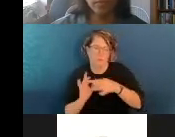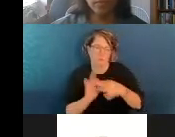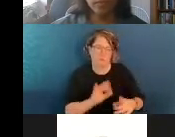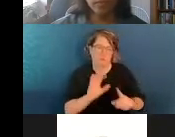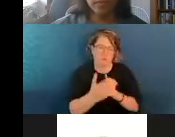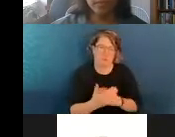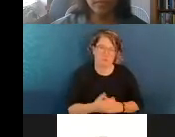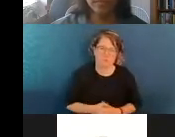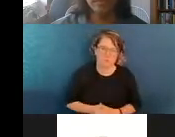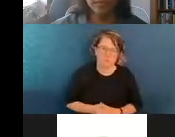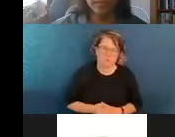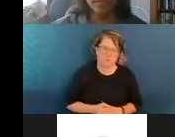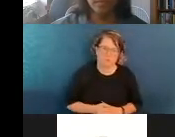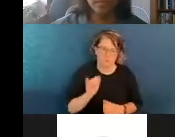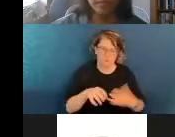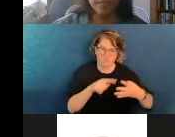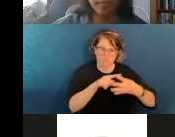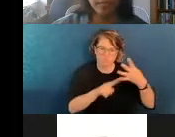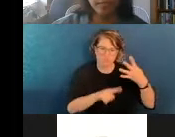of these terms.